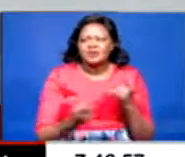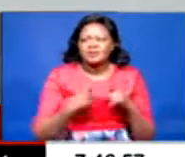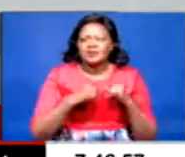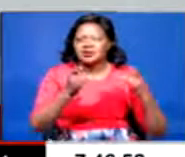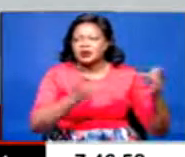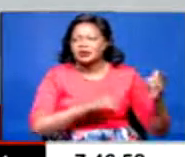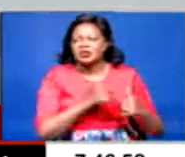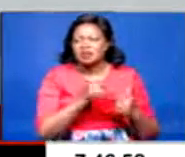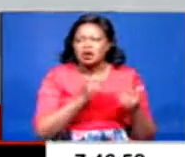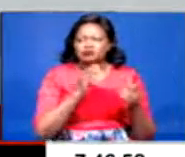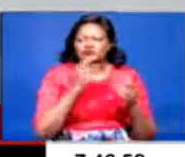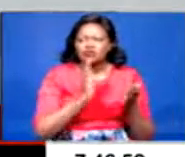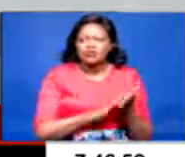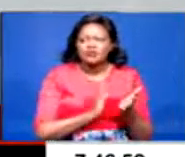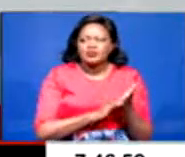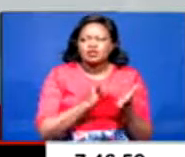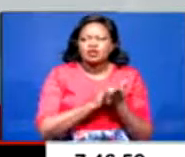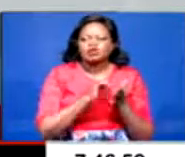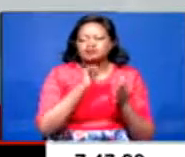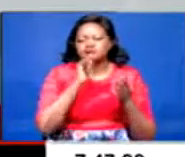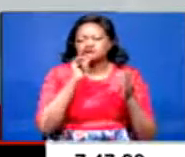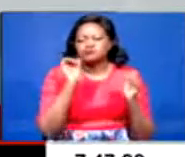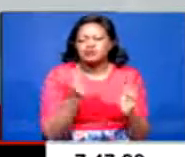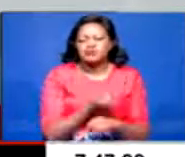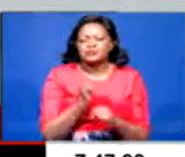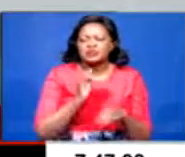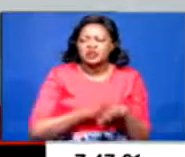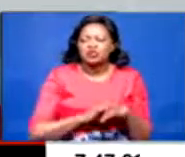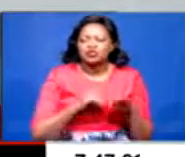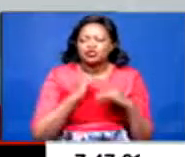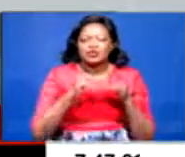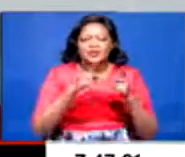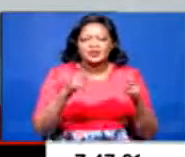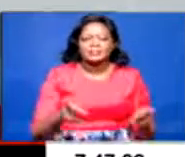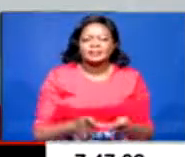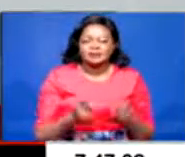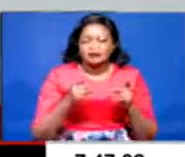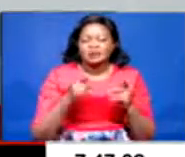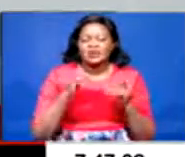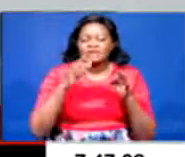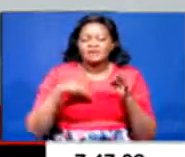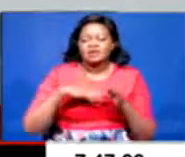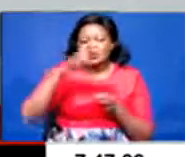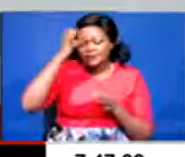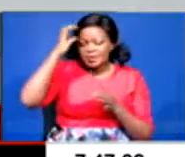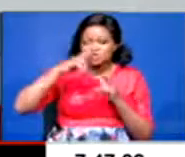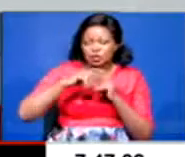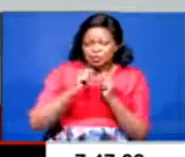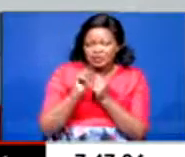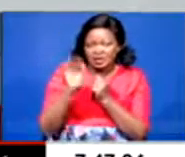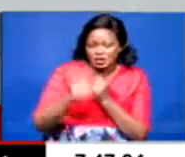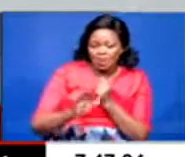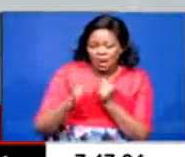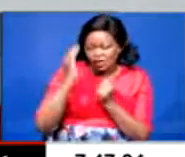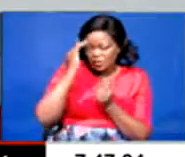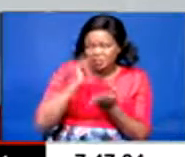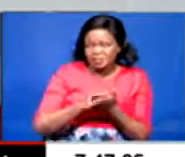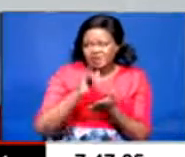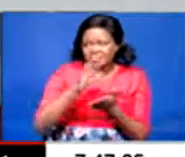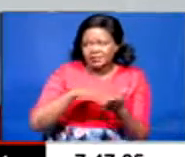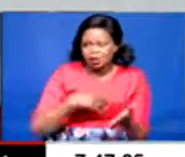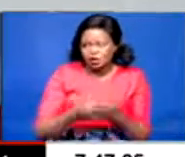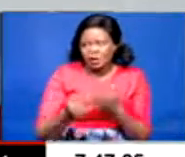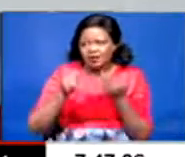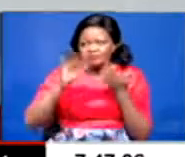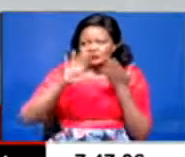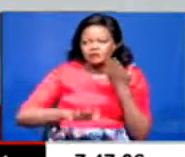about they may not be able to get to all the places, I would imagine, if I was Chebukati, that I would start with the areas where I know network coverage is low,